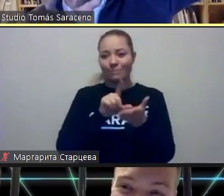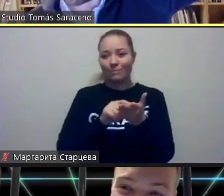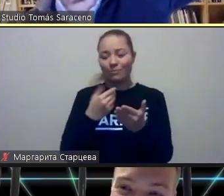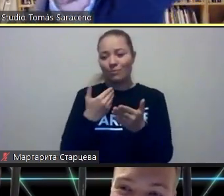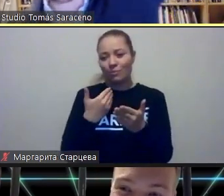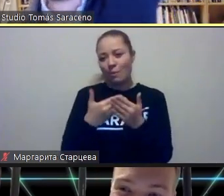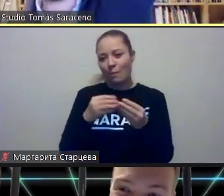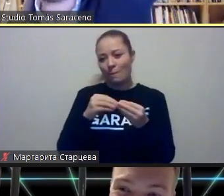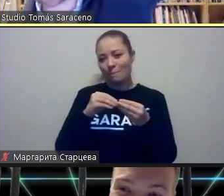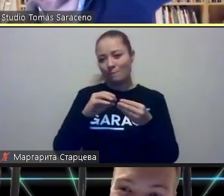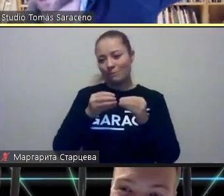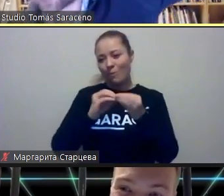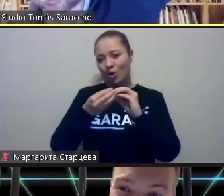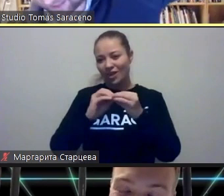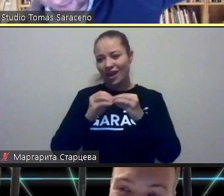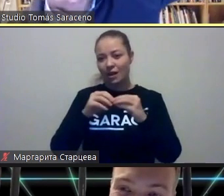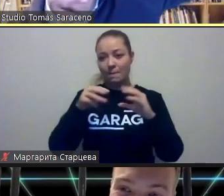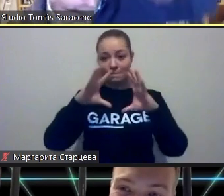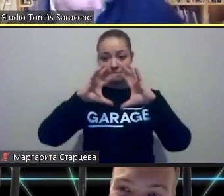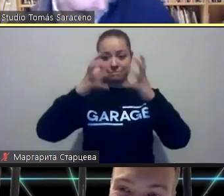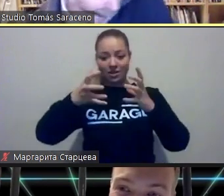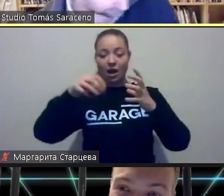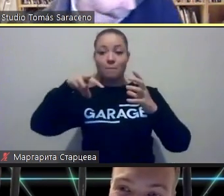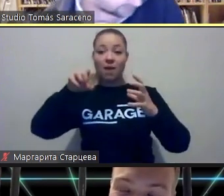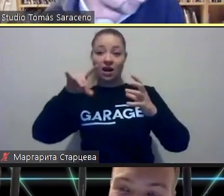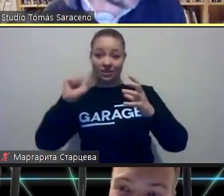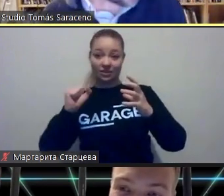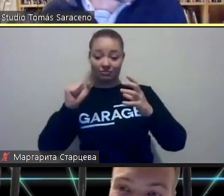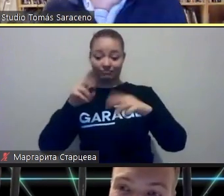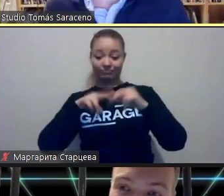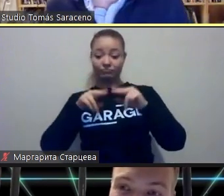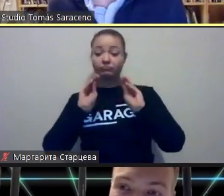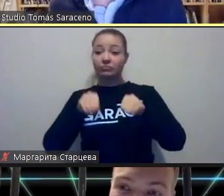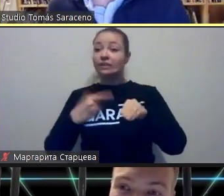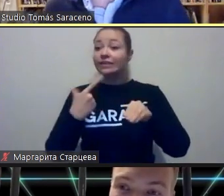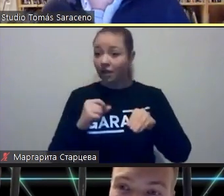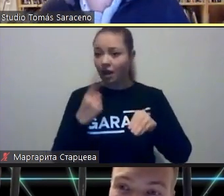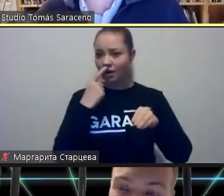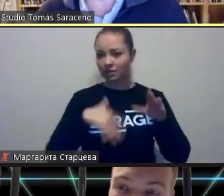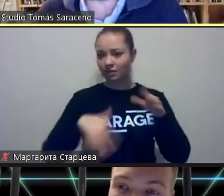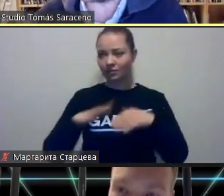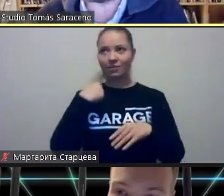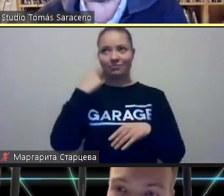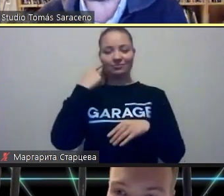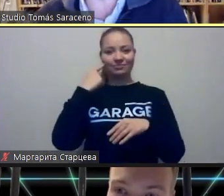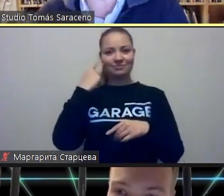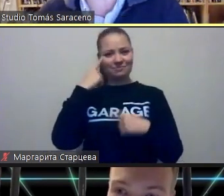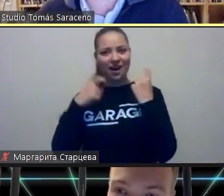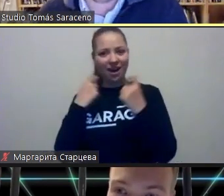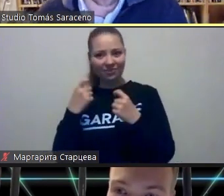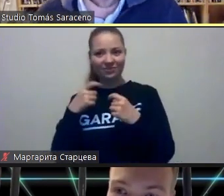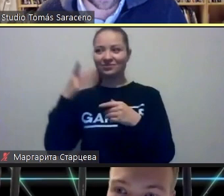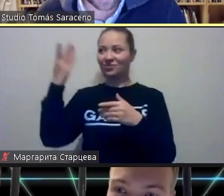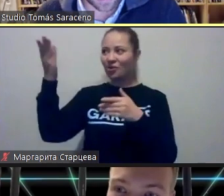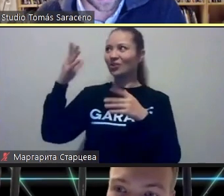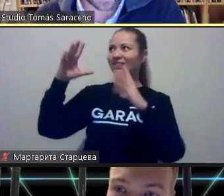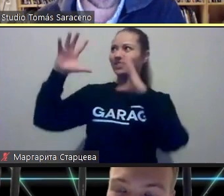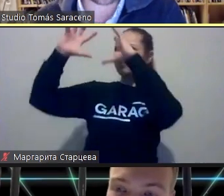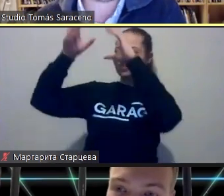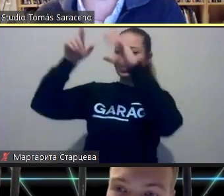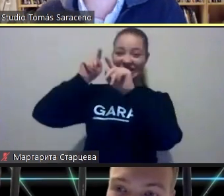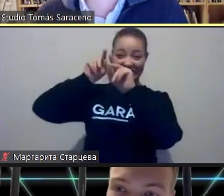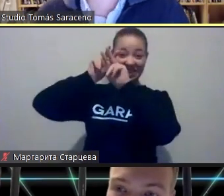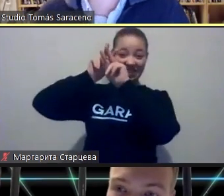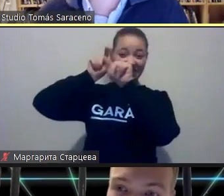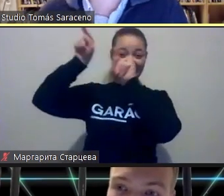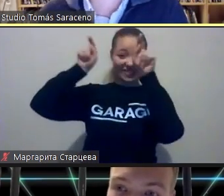beautiful to bring closer these stars with the idea of this red star floating above our heads, and think about